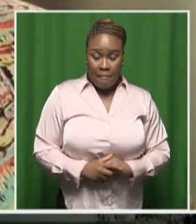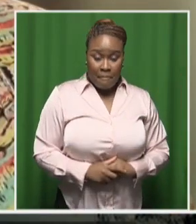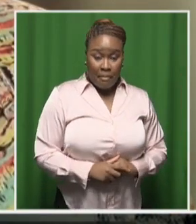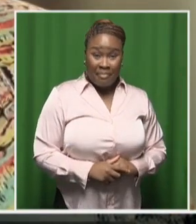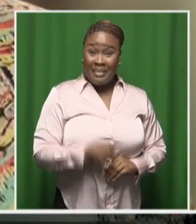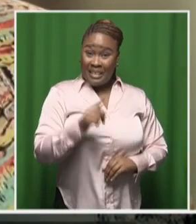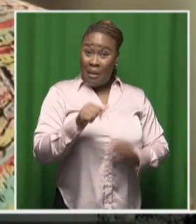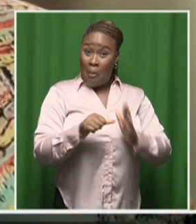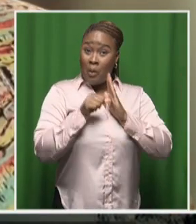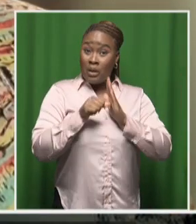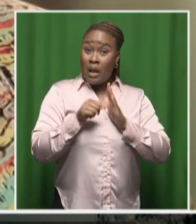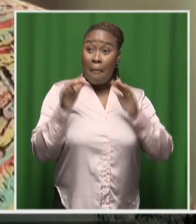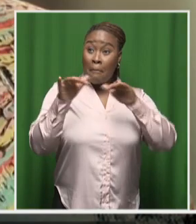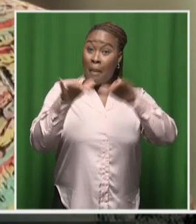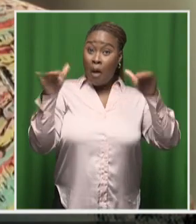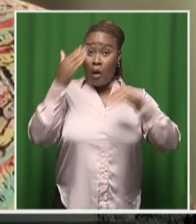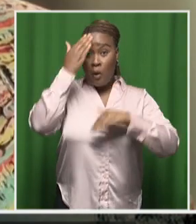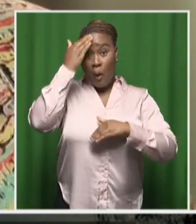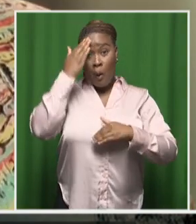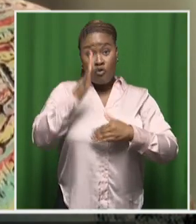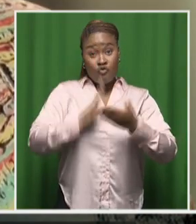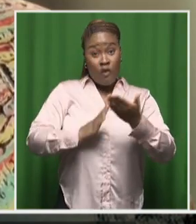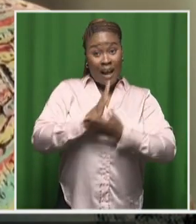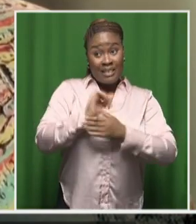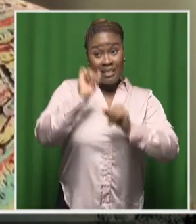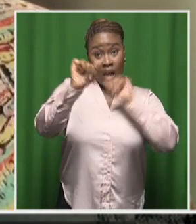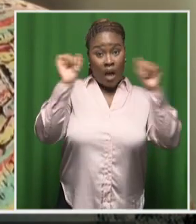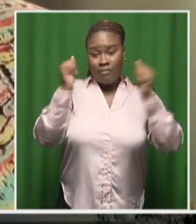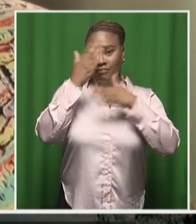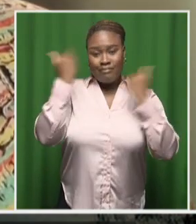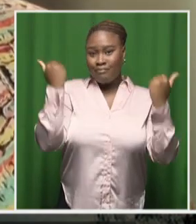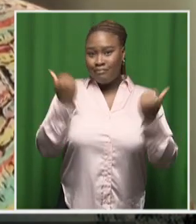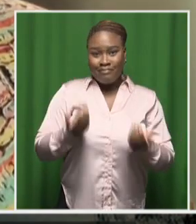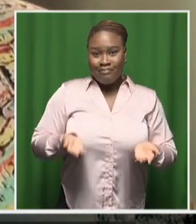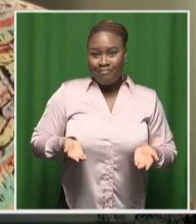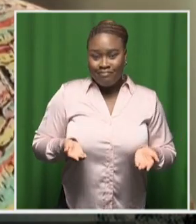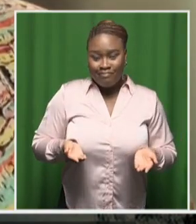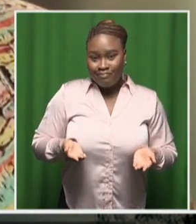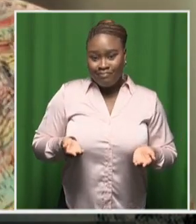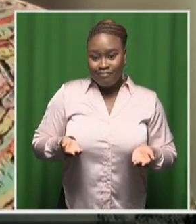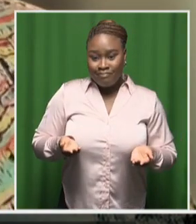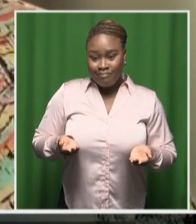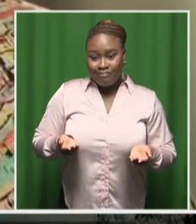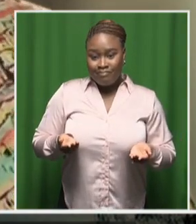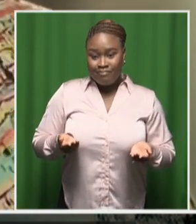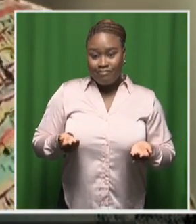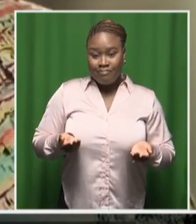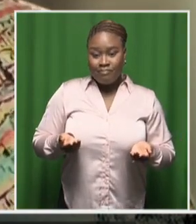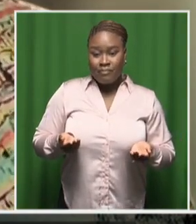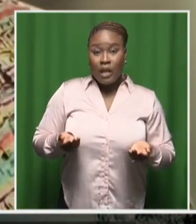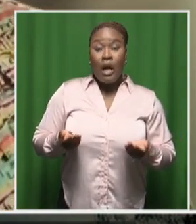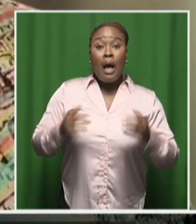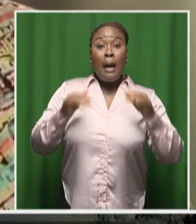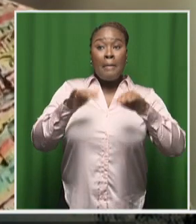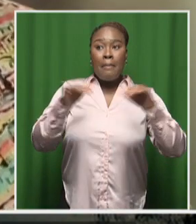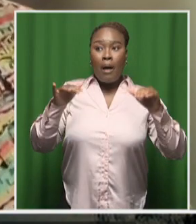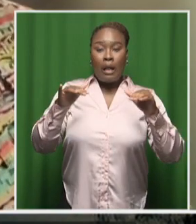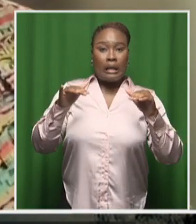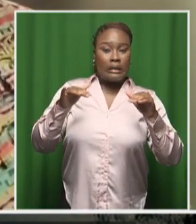people actually know their rights. And I'm gathering this more and more and more as people navigate through the legal